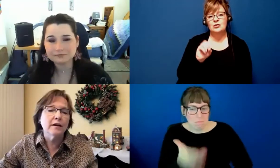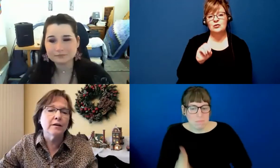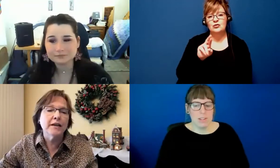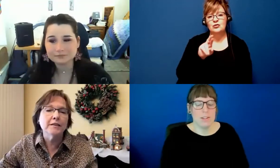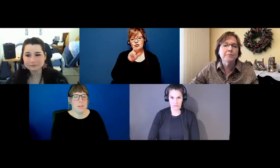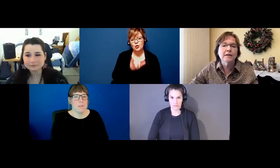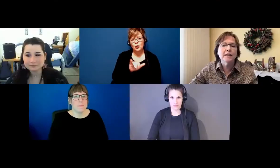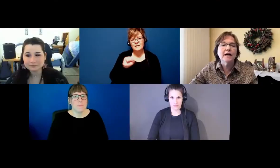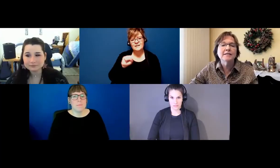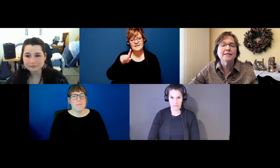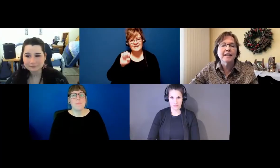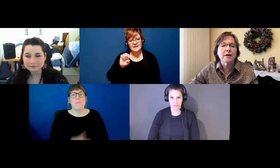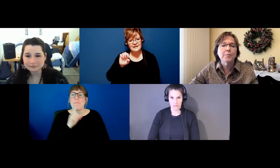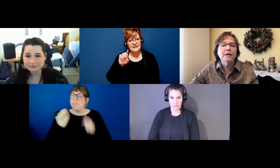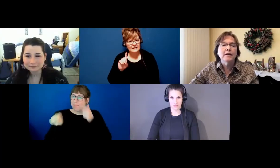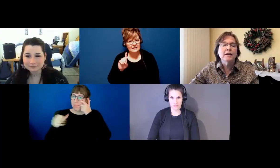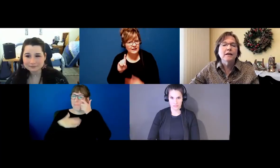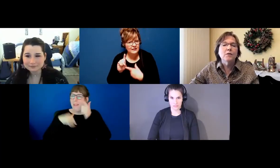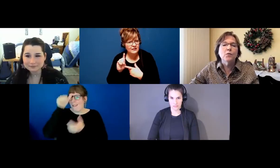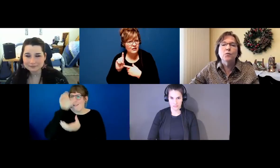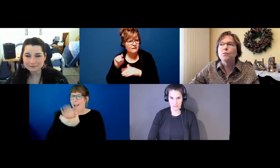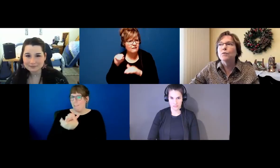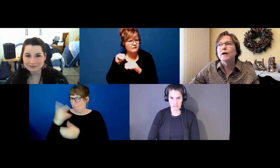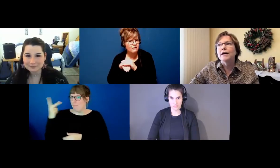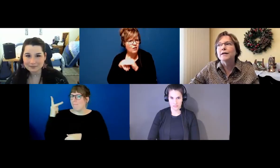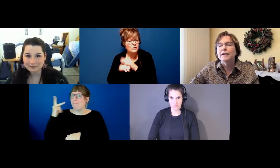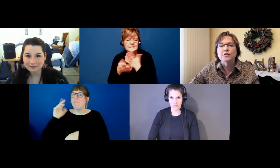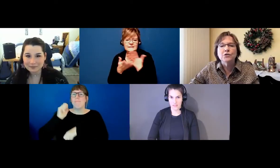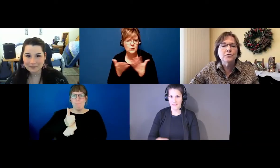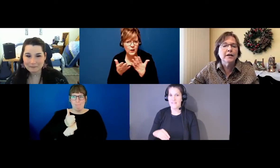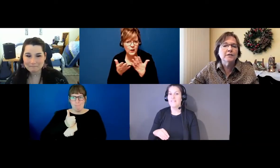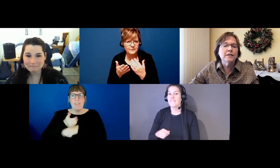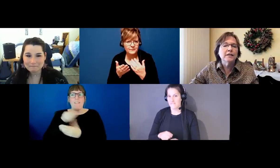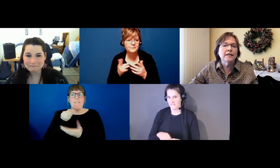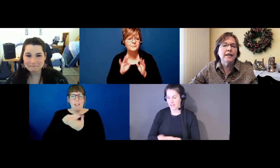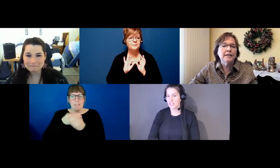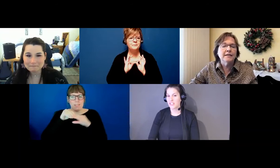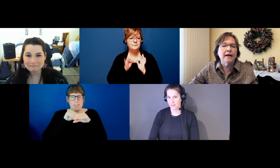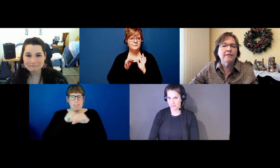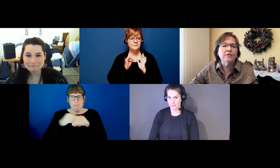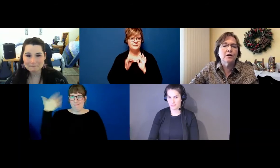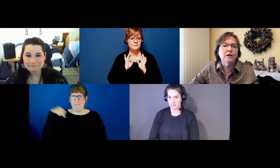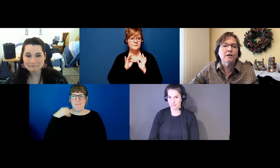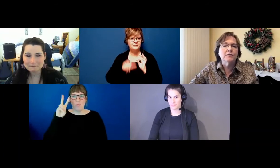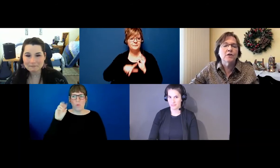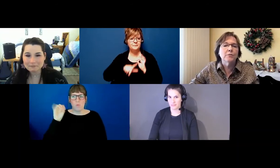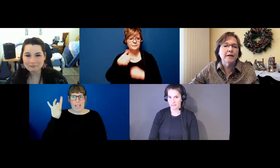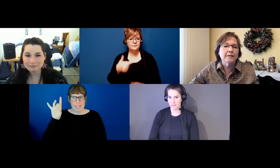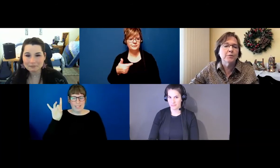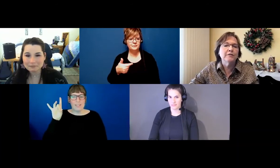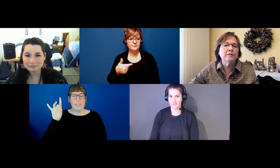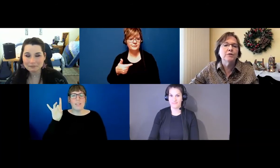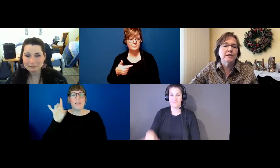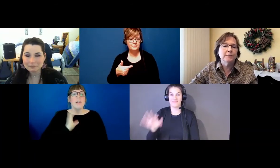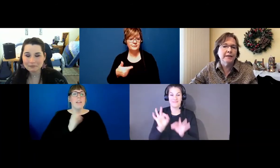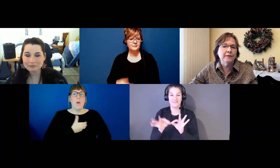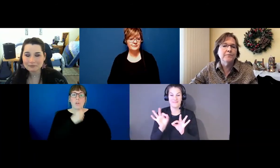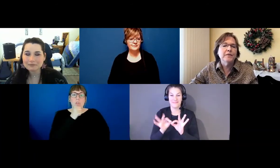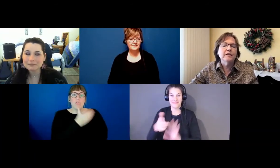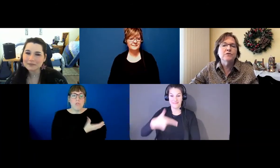that my husband and I set up in 2008 after our daughter passed away from